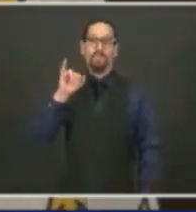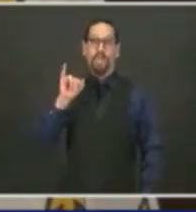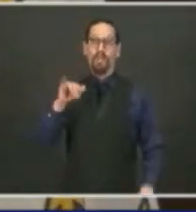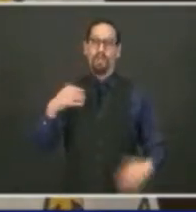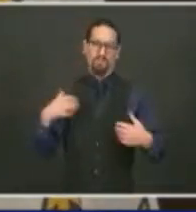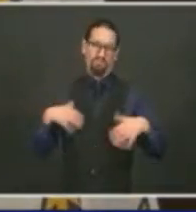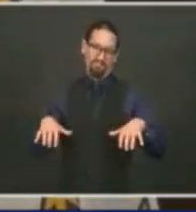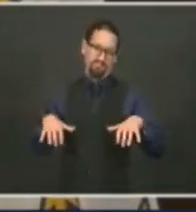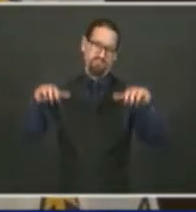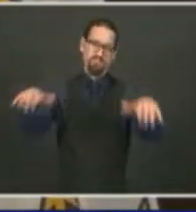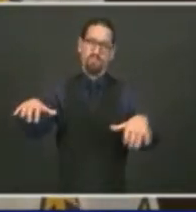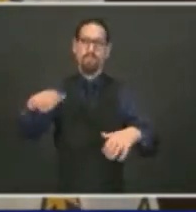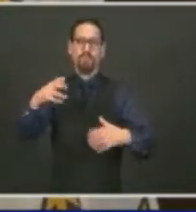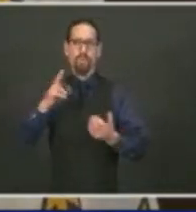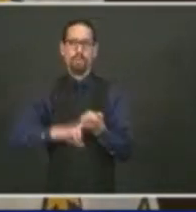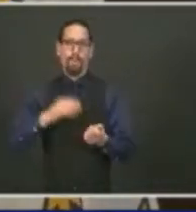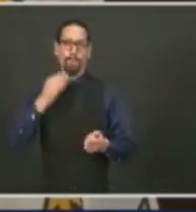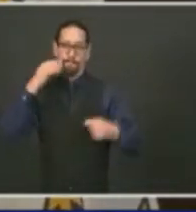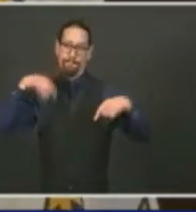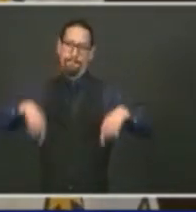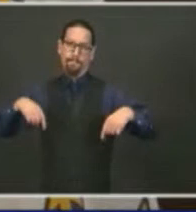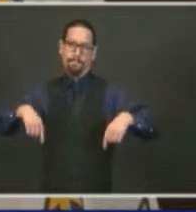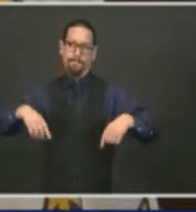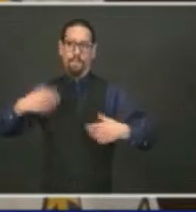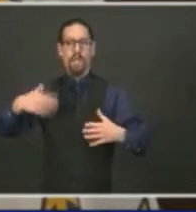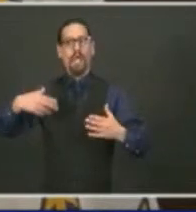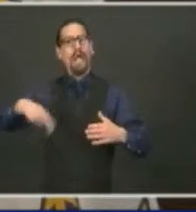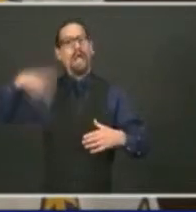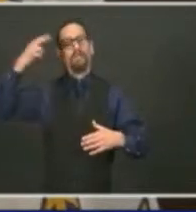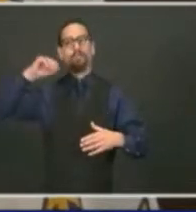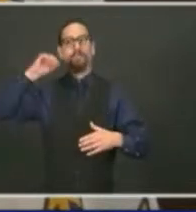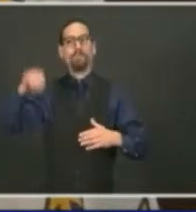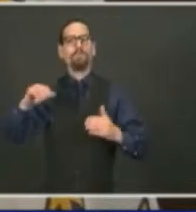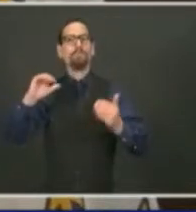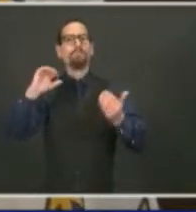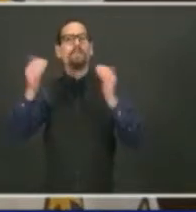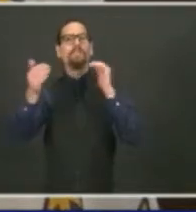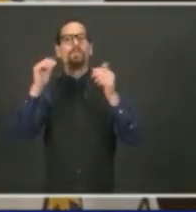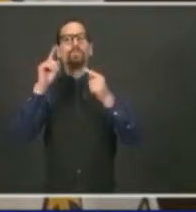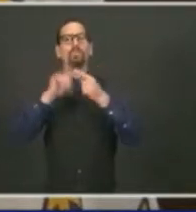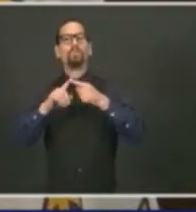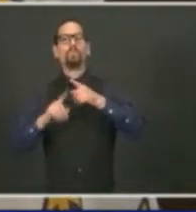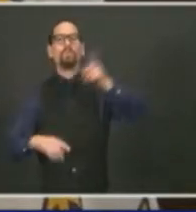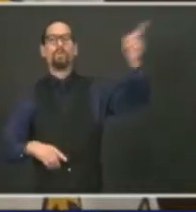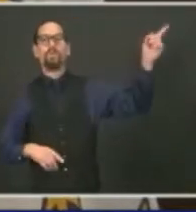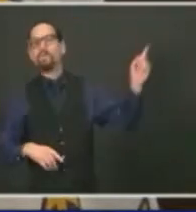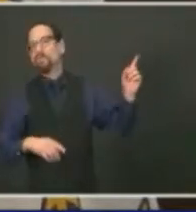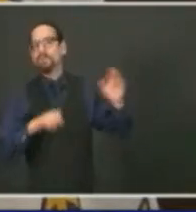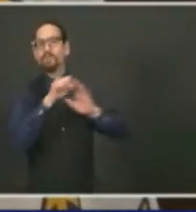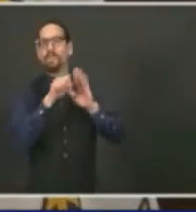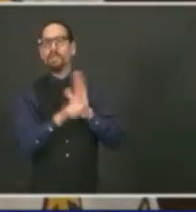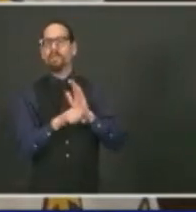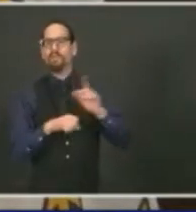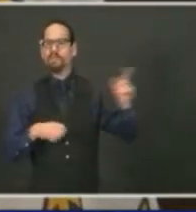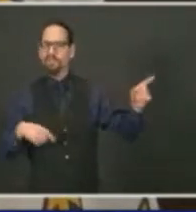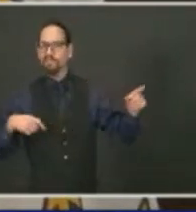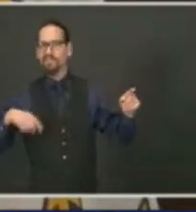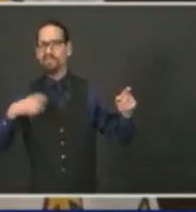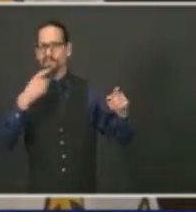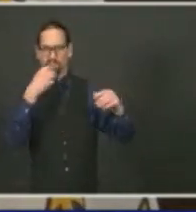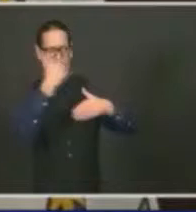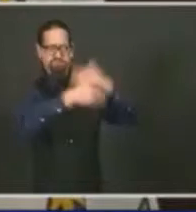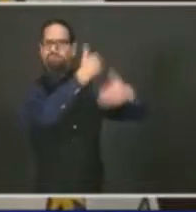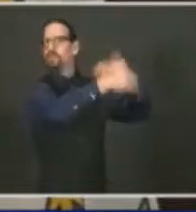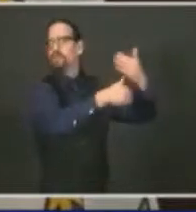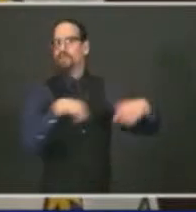this is compared to some other states which may be starting a few days earlier. Rhode Island is going to take a few more days to get up to speed to be able to vaccinate our populations.